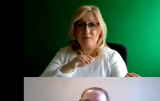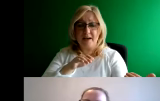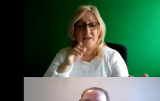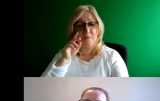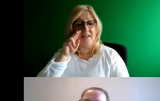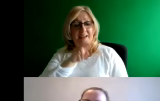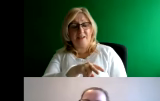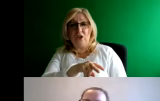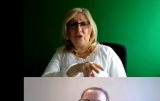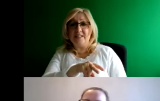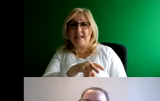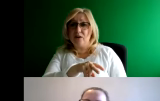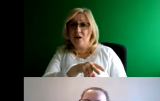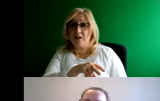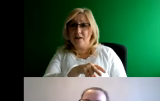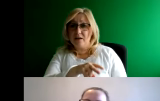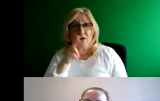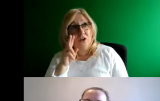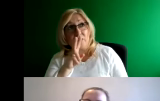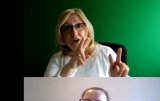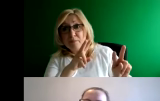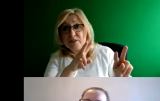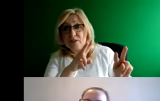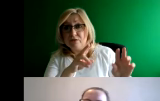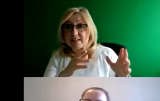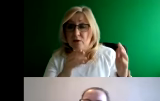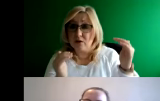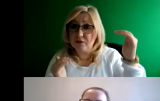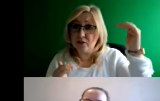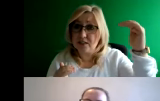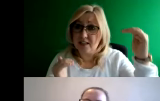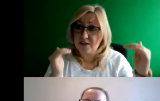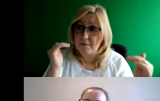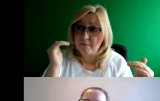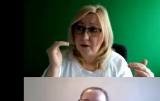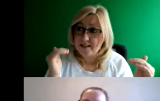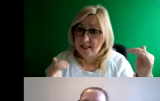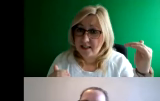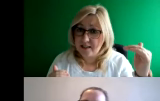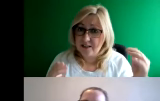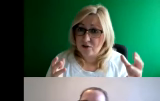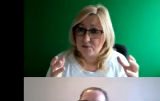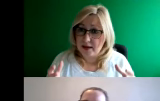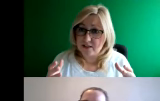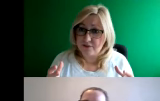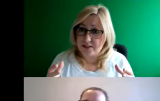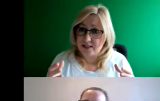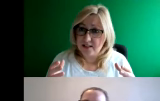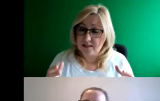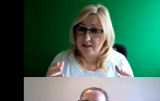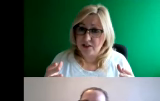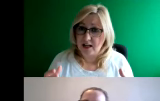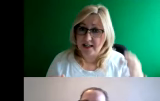it this way, it could be like looking down on, looking up to, right? So all of those things, they're embodying those